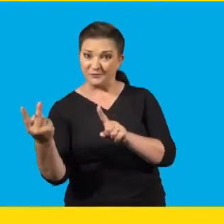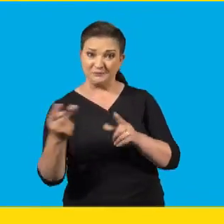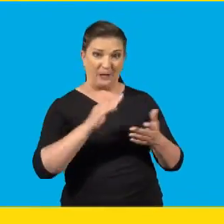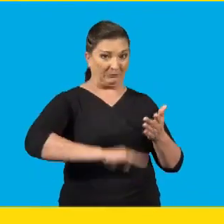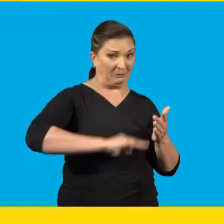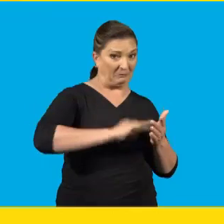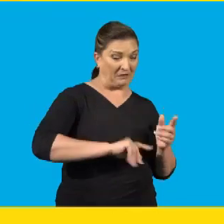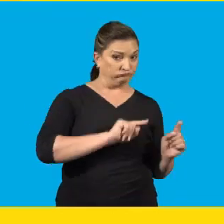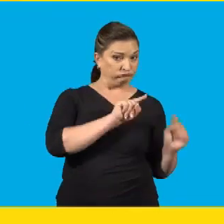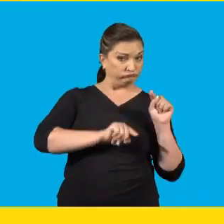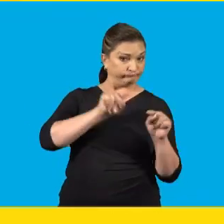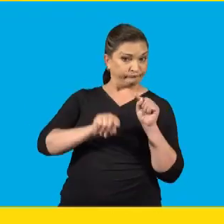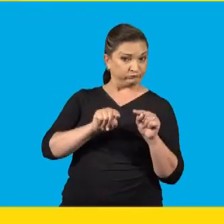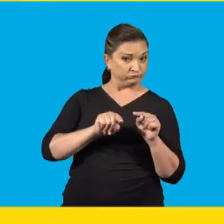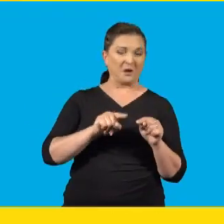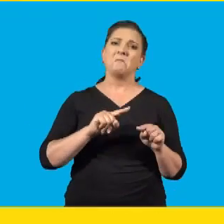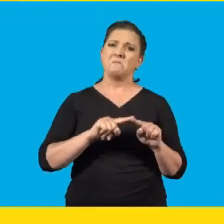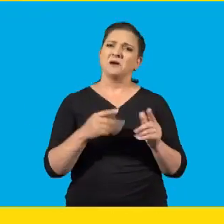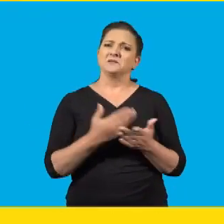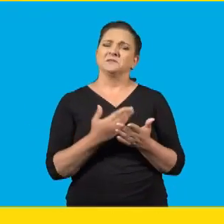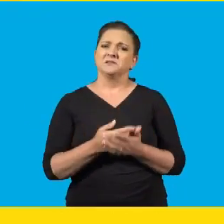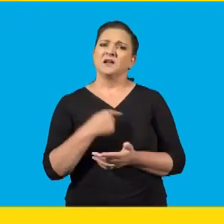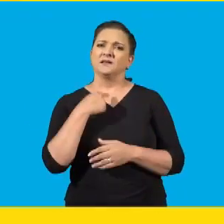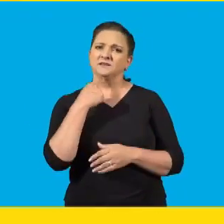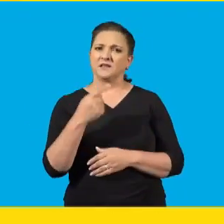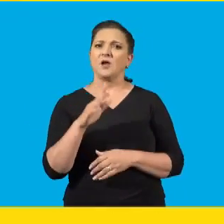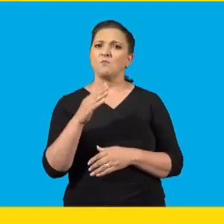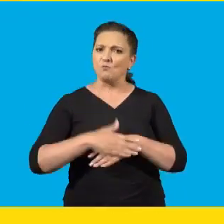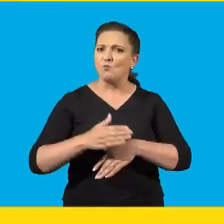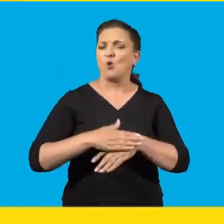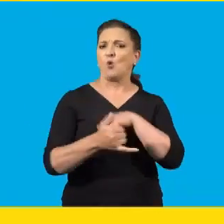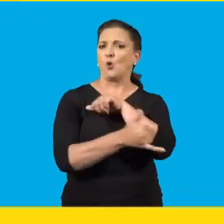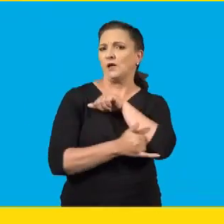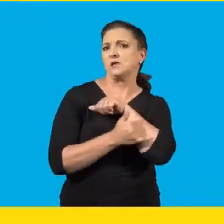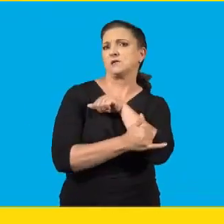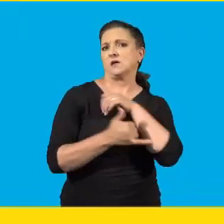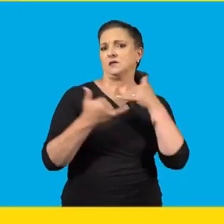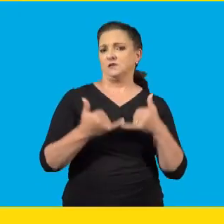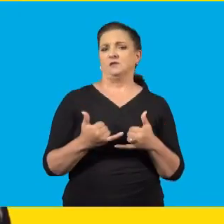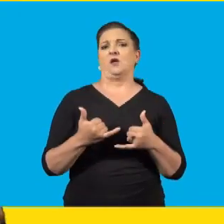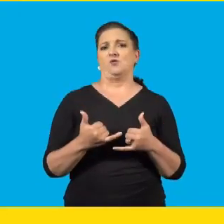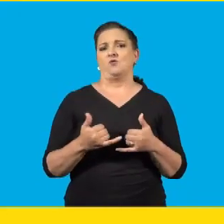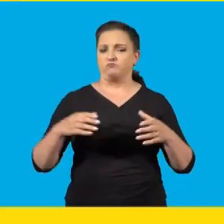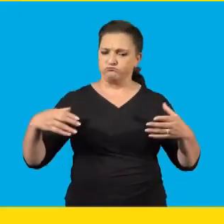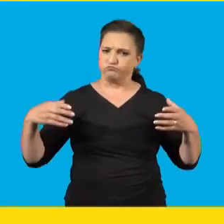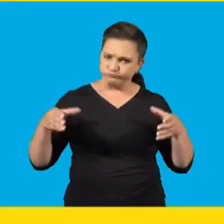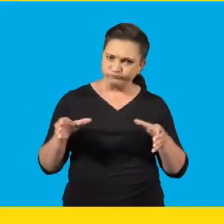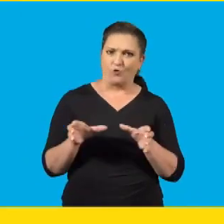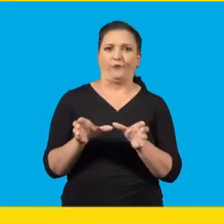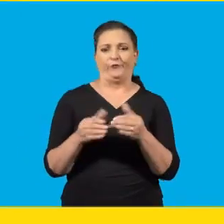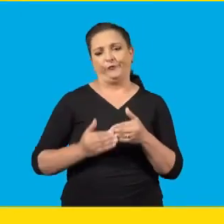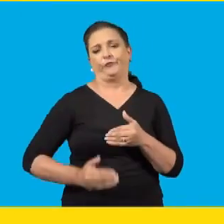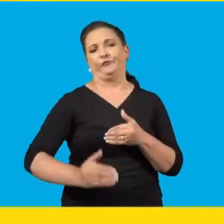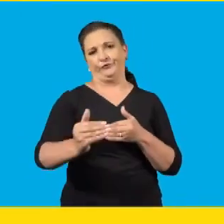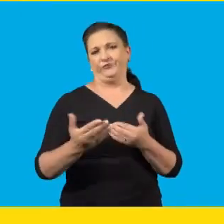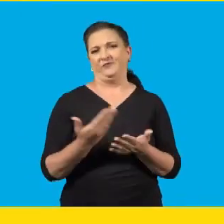but the country itself. So reconciliation also referred to the country moving forward together. I